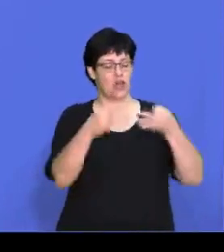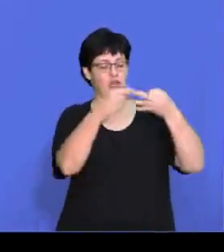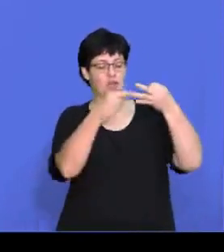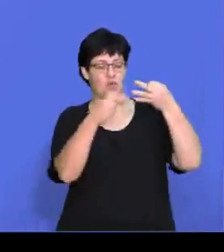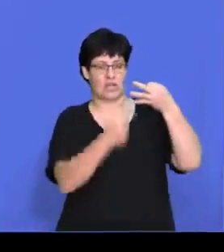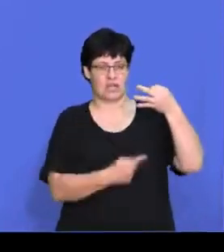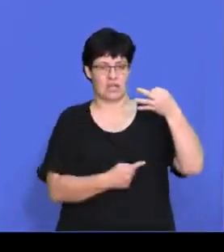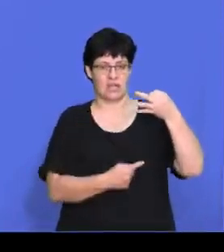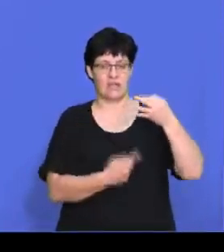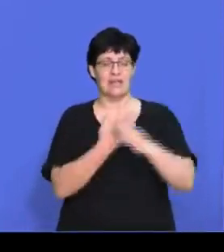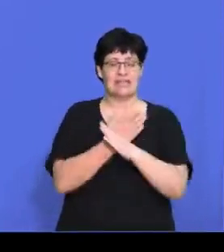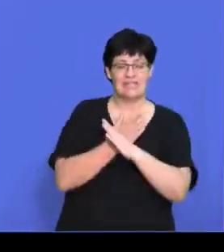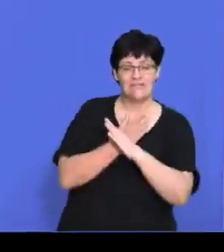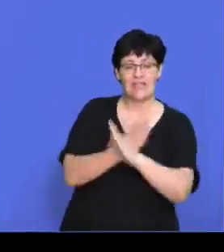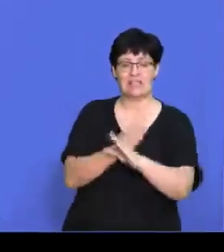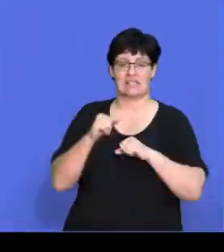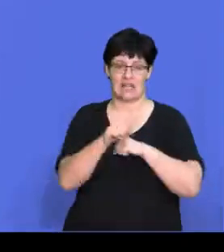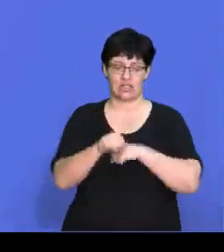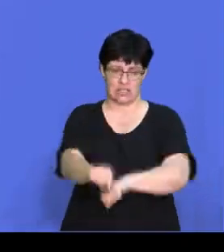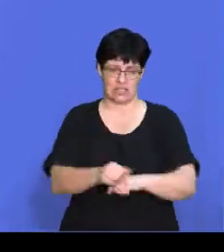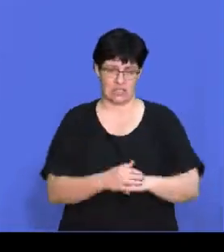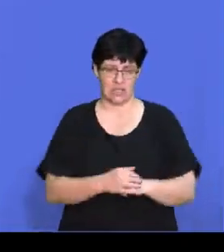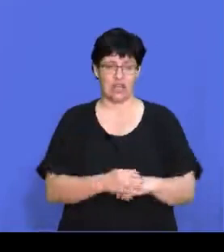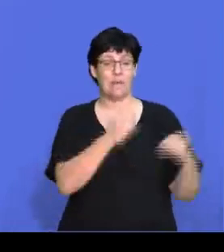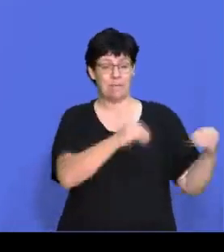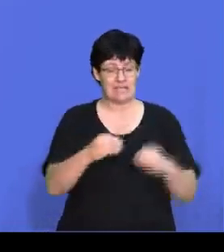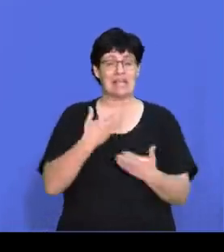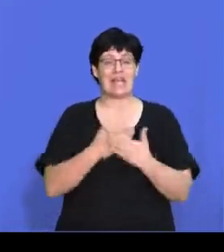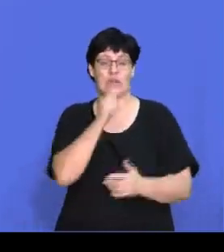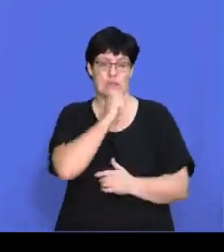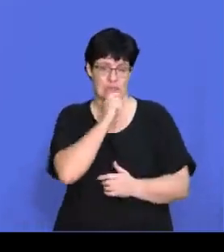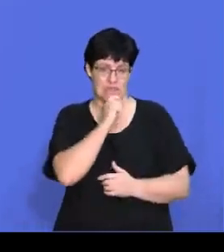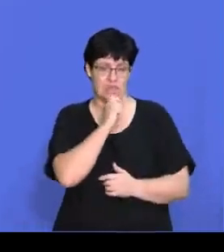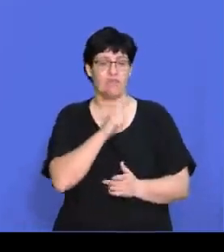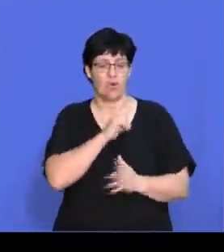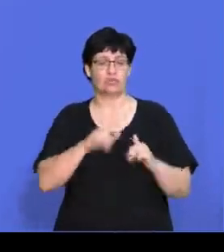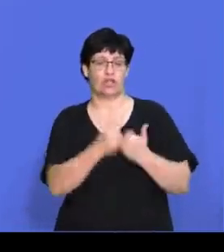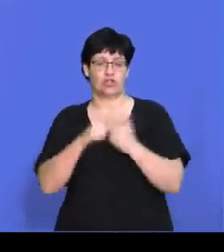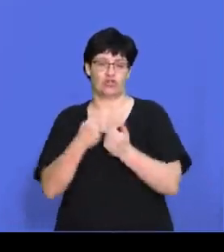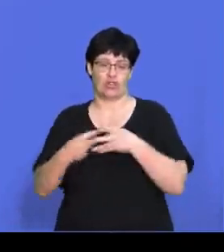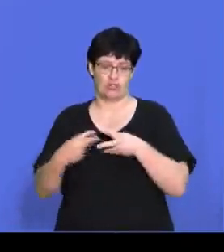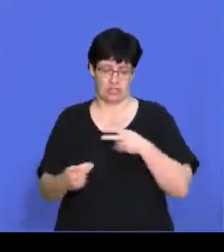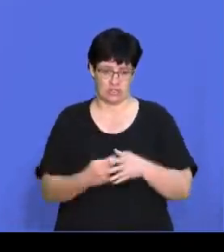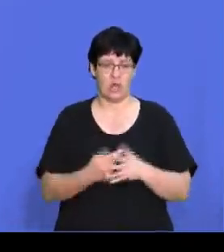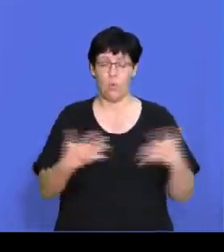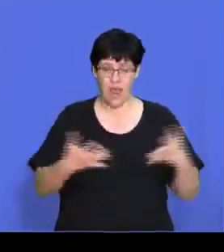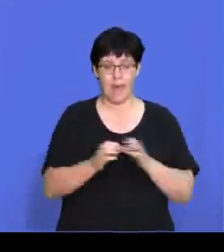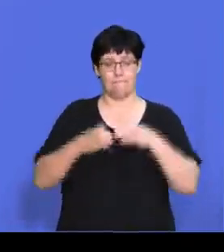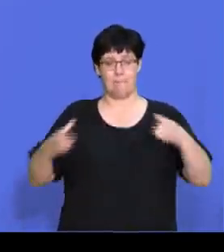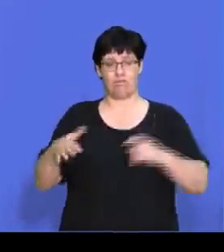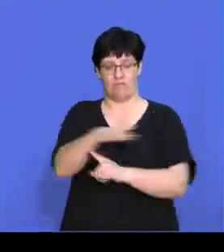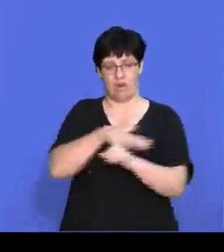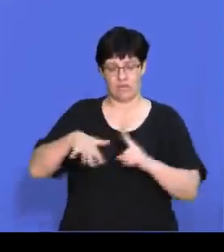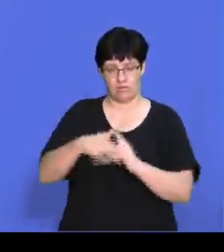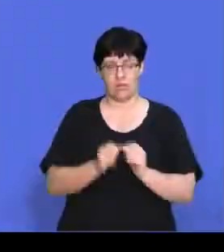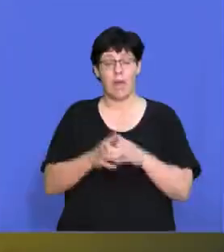defensive strategies that businesses may use to address challenges in the macro environment. So remember the